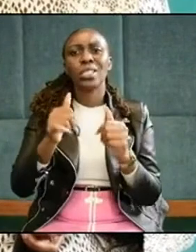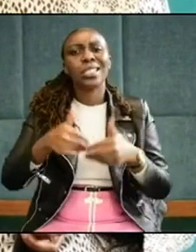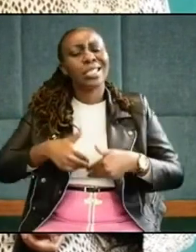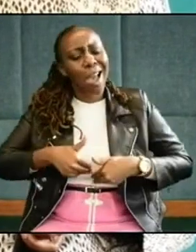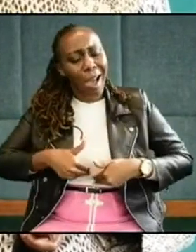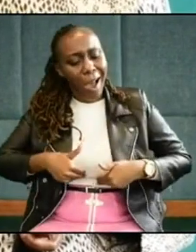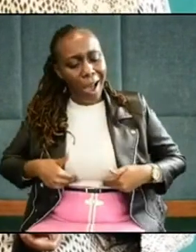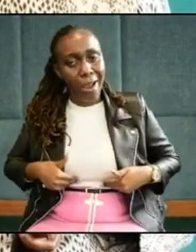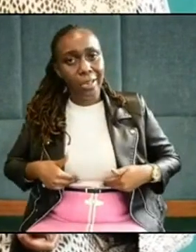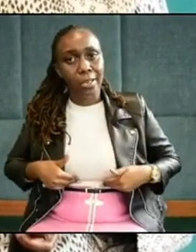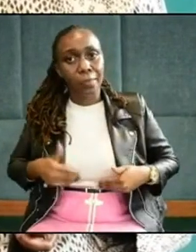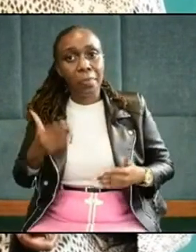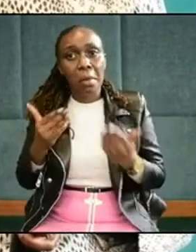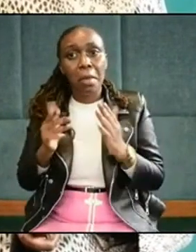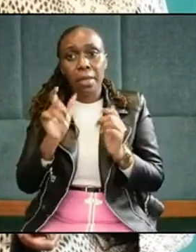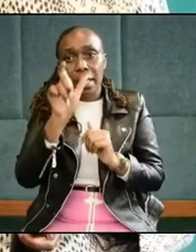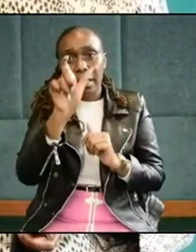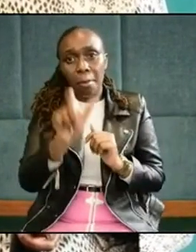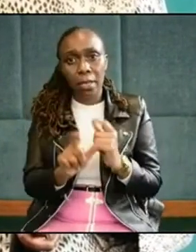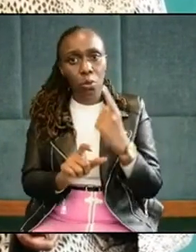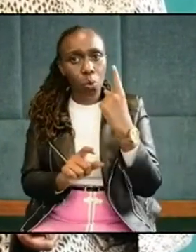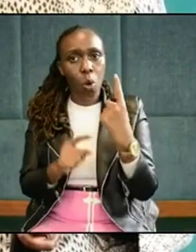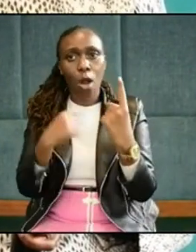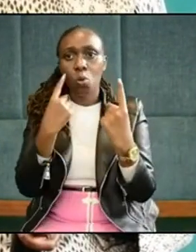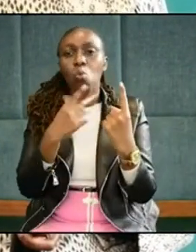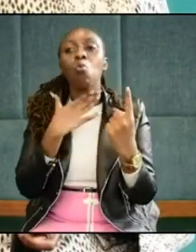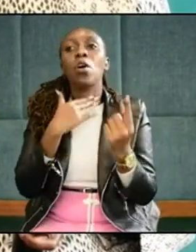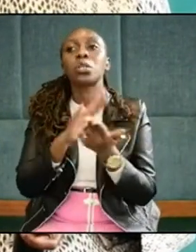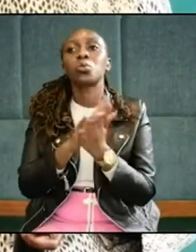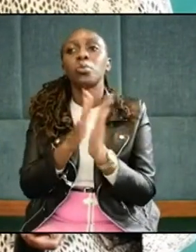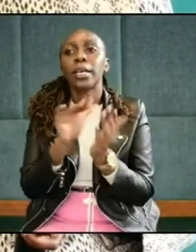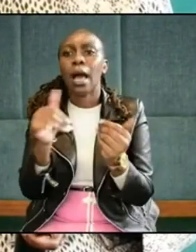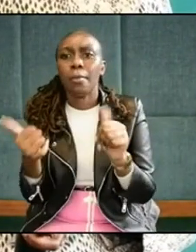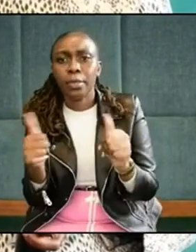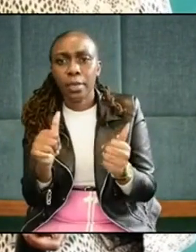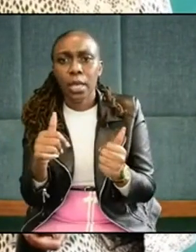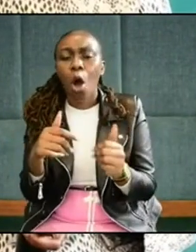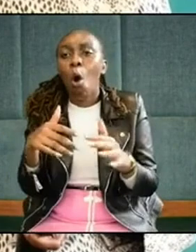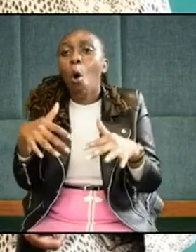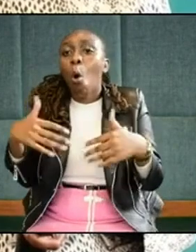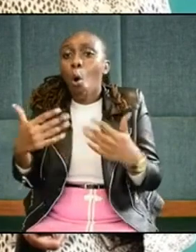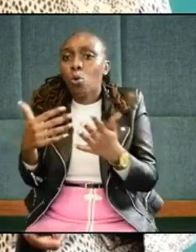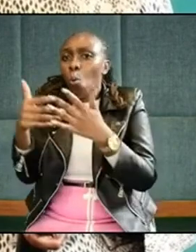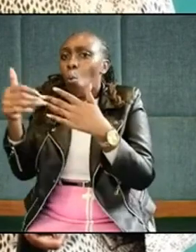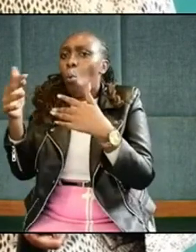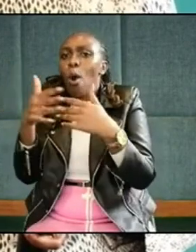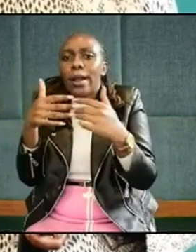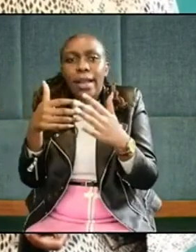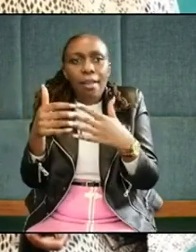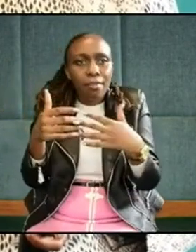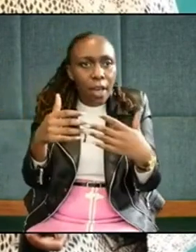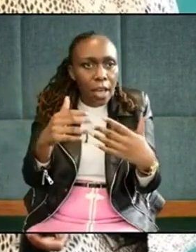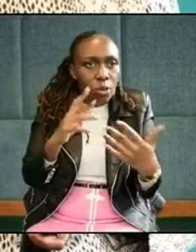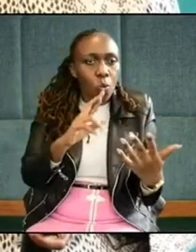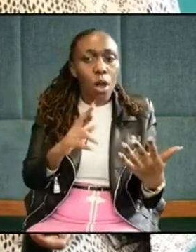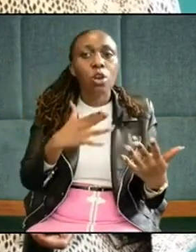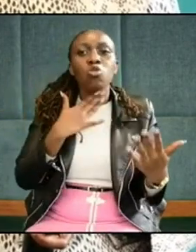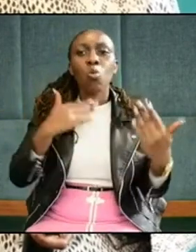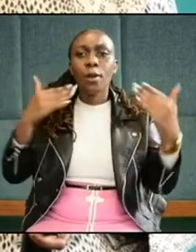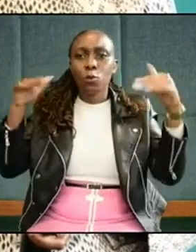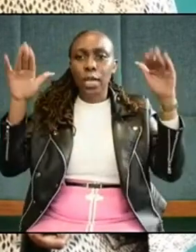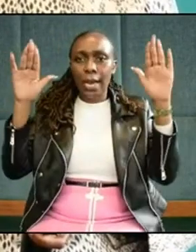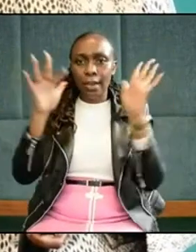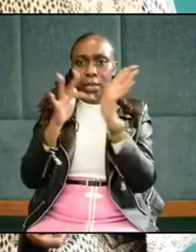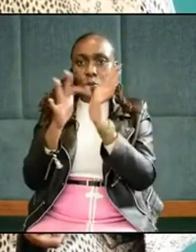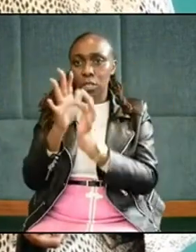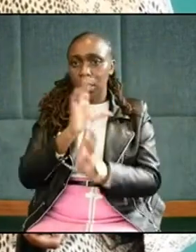Him. There may be one person here who wants to be baptized. Or wherever you are, just give your life to Christ. And if you